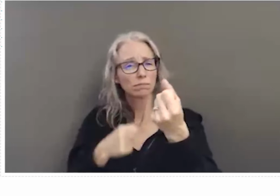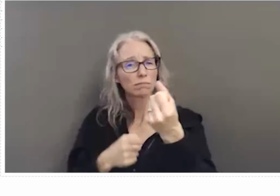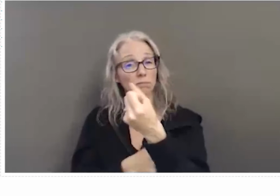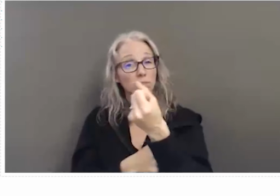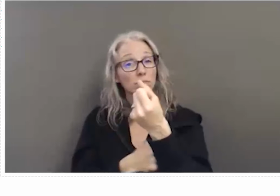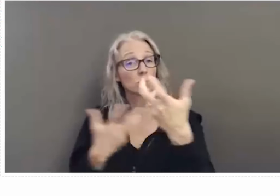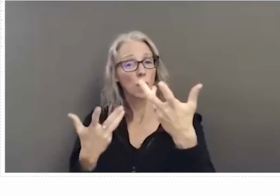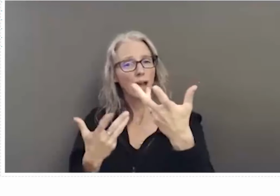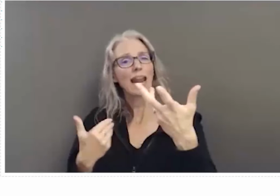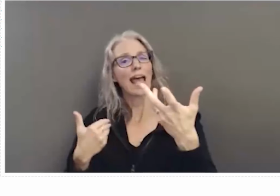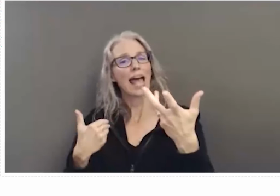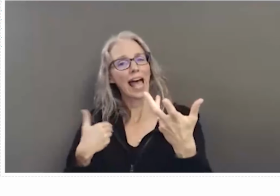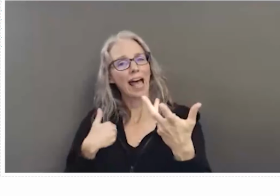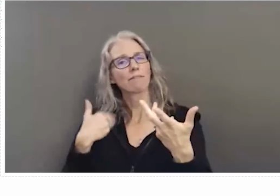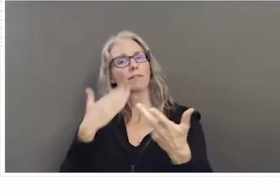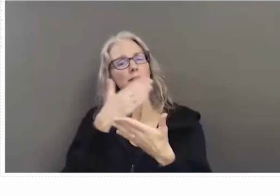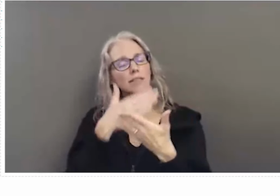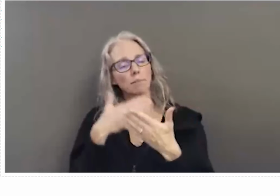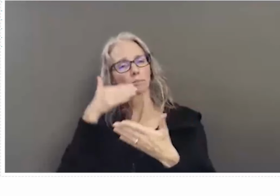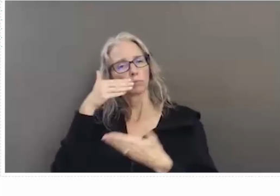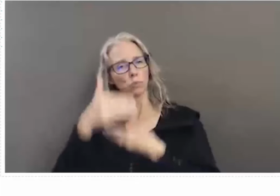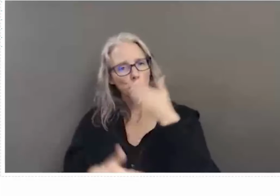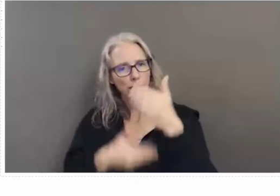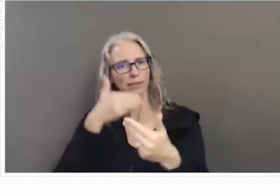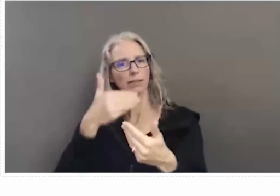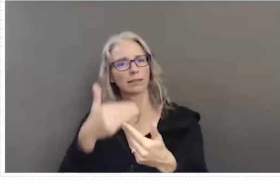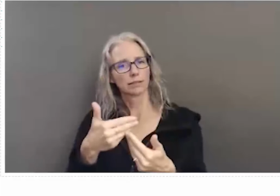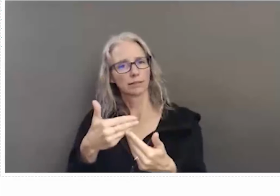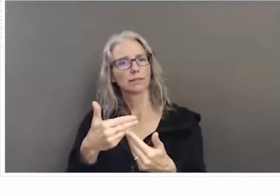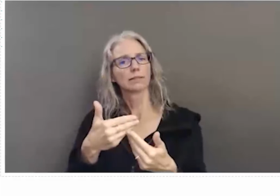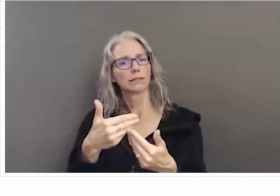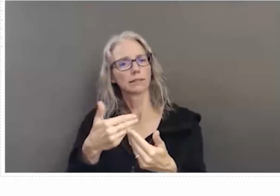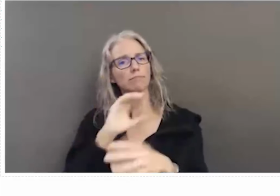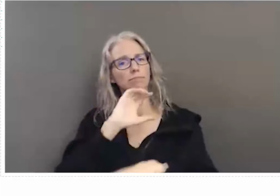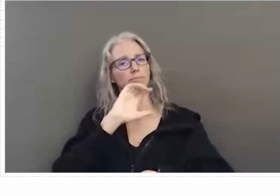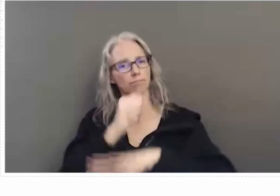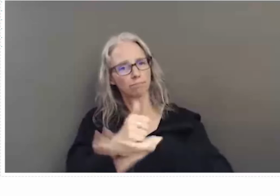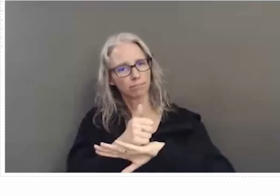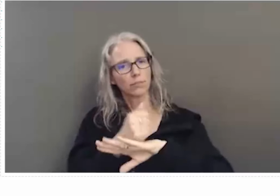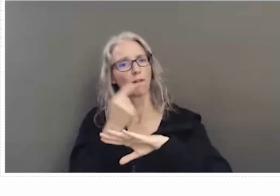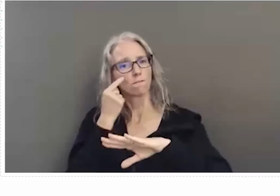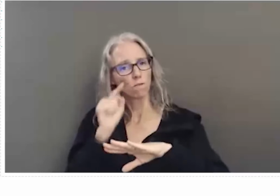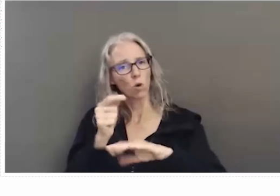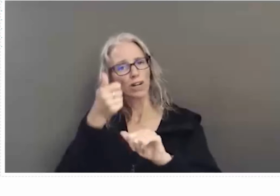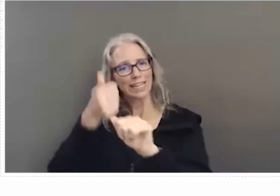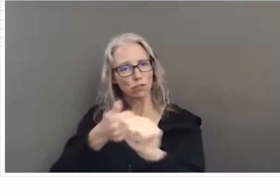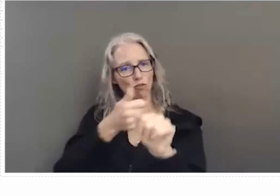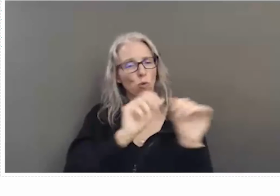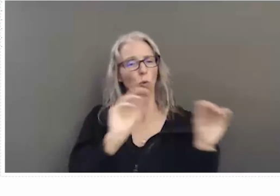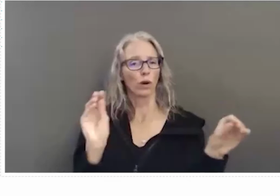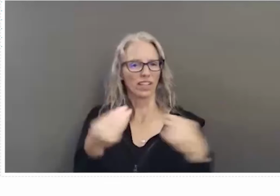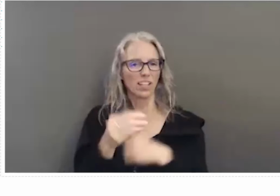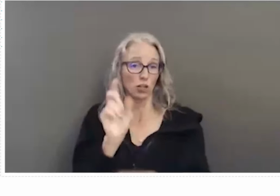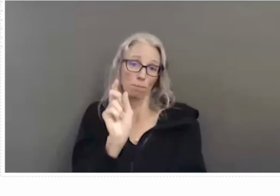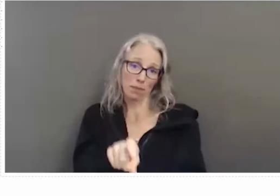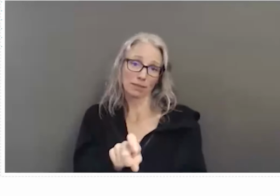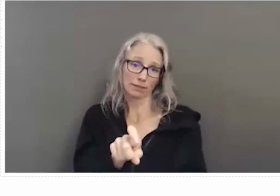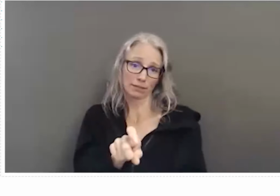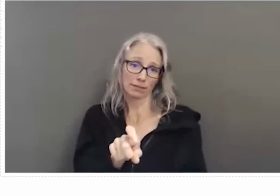management reflexes that needs to be developed by an organization. So the first